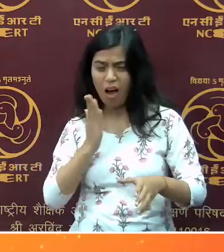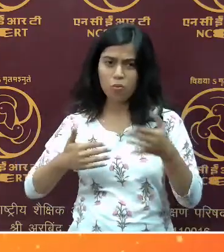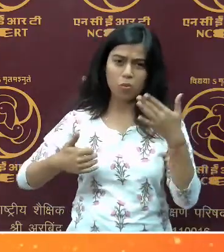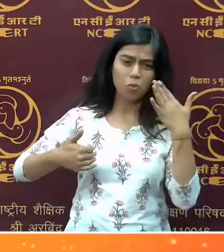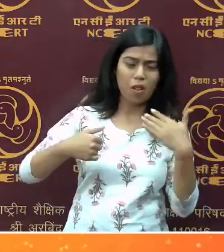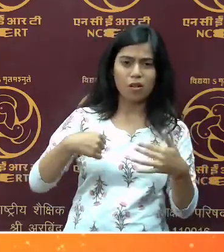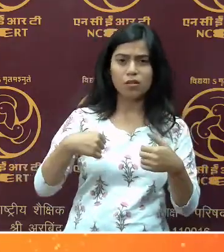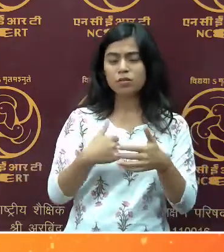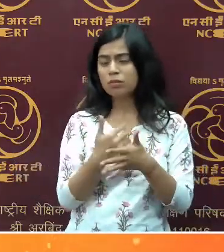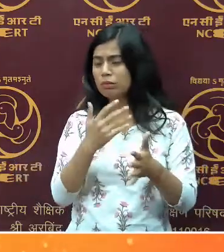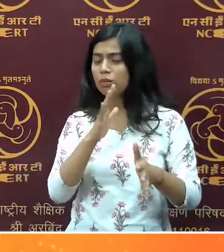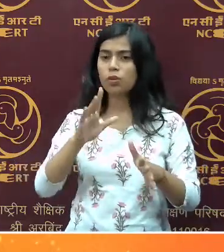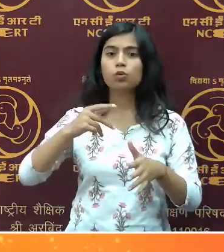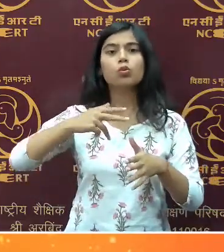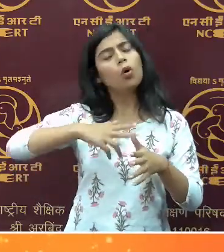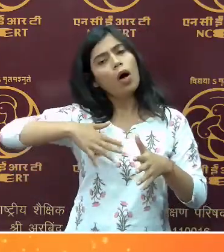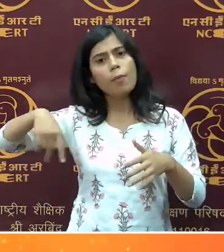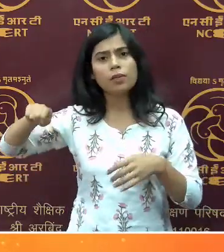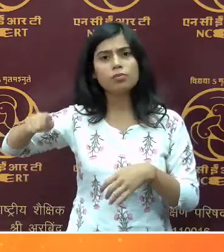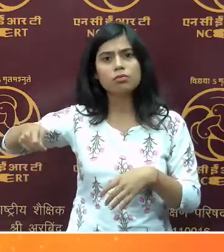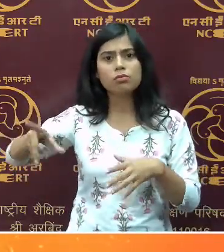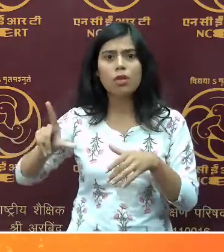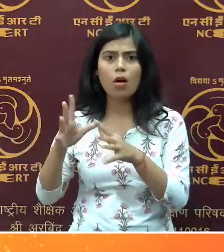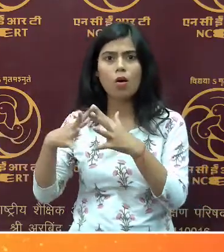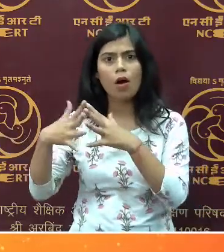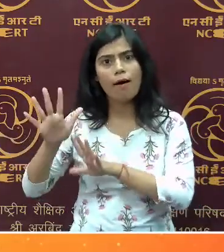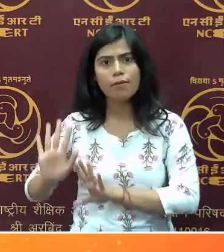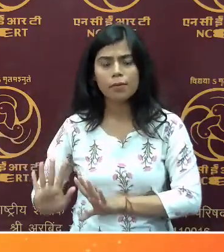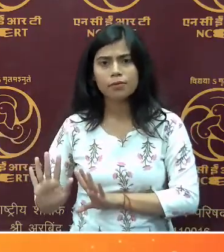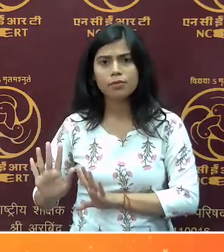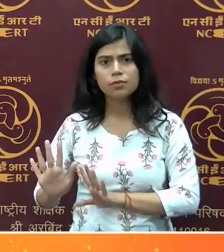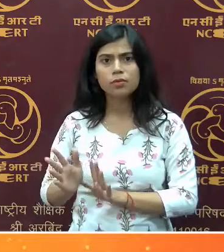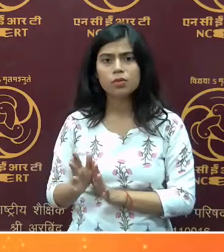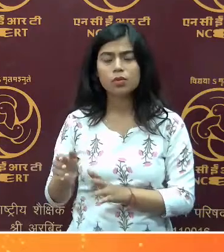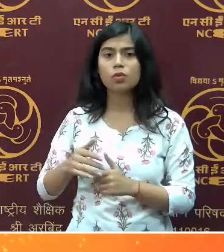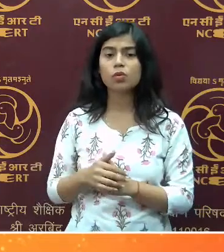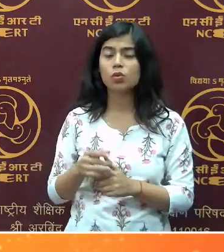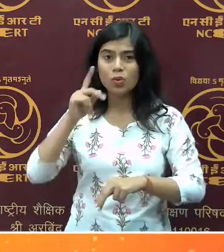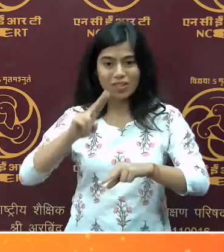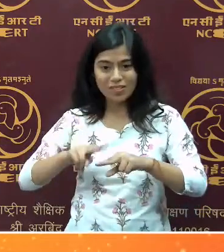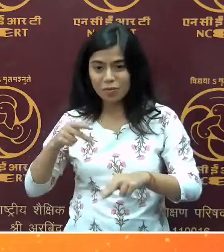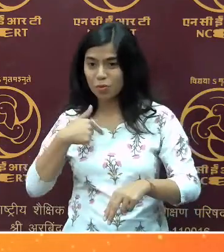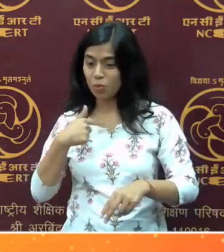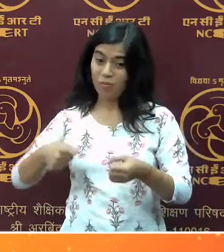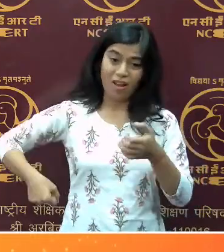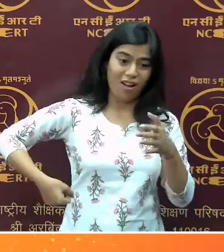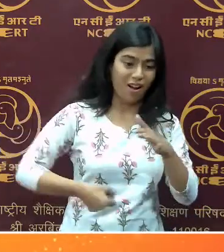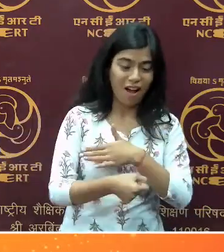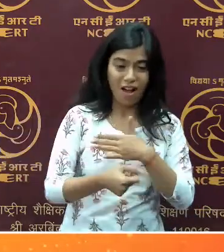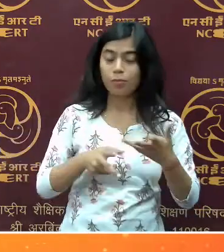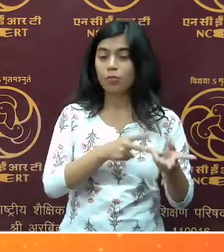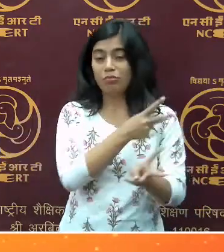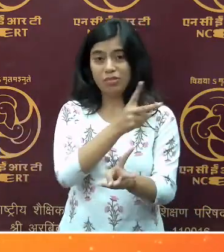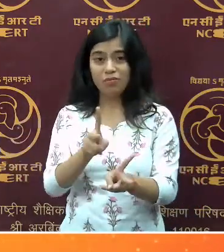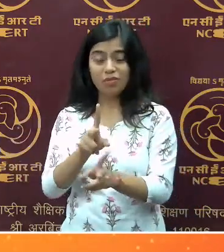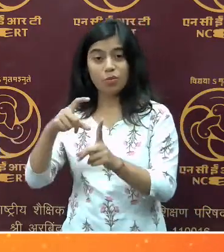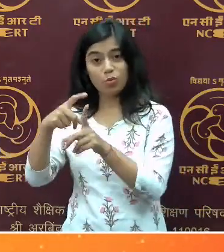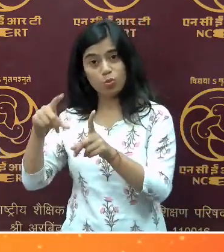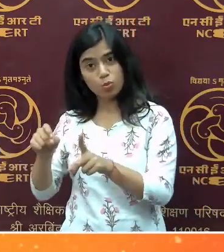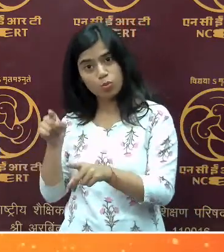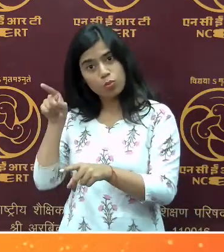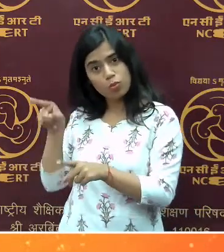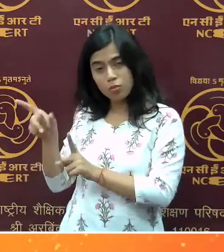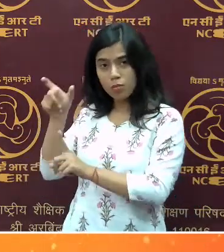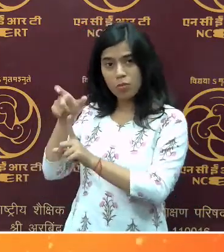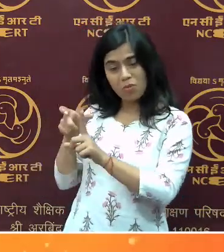have judiciary as the third organ of the state, which protects, which provides protection to the people in the rights. We will be talking about